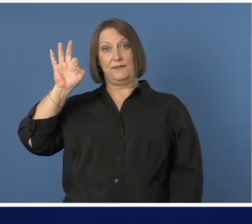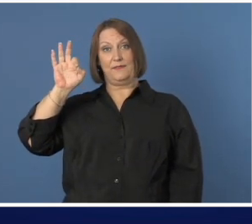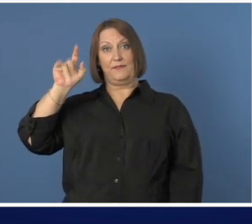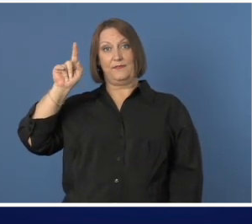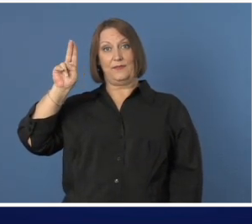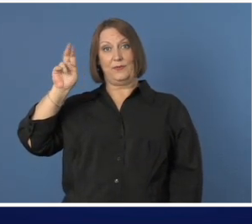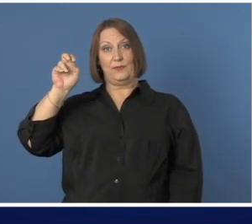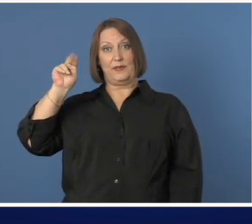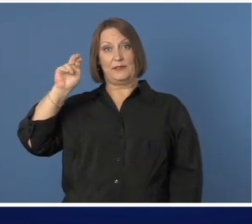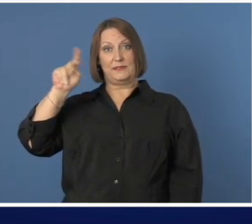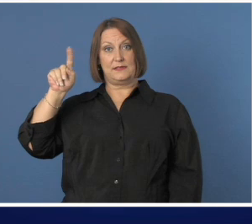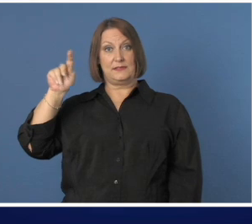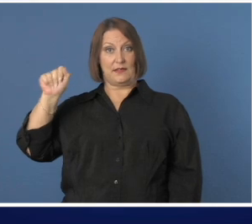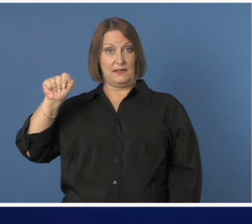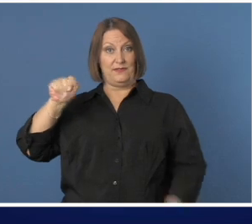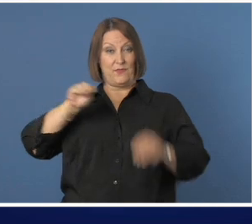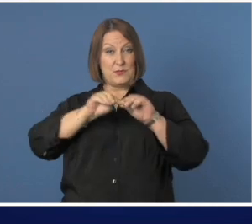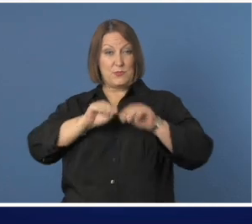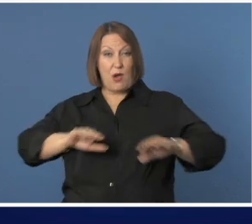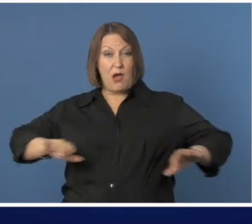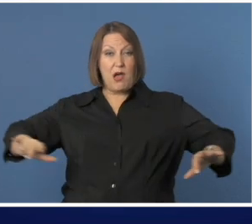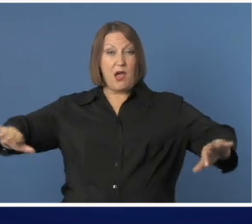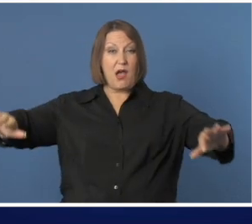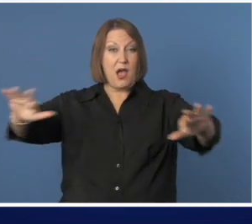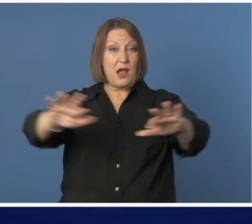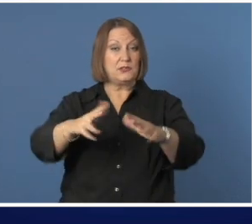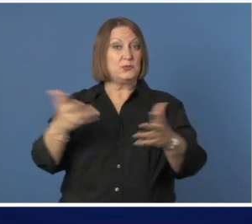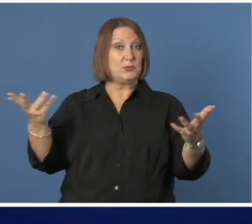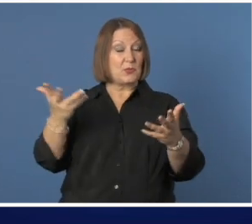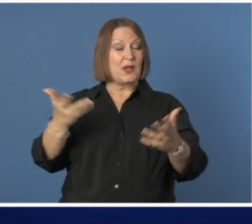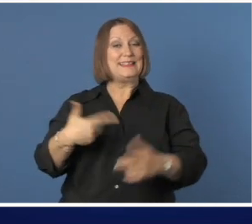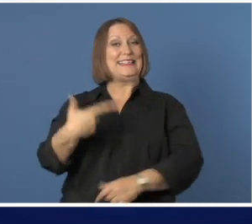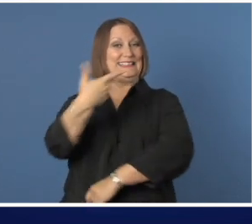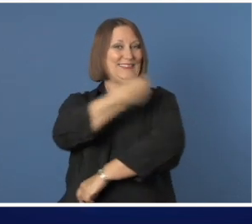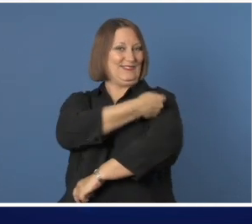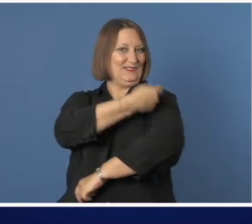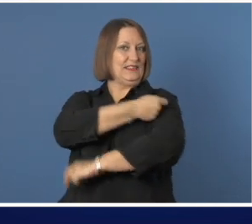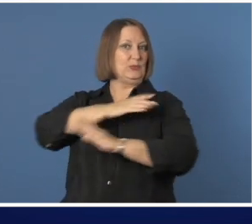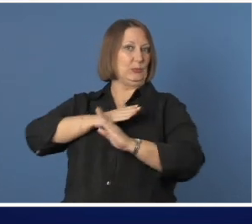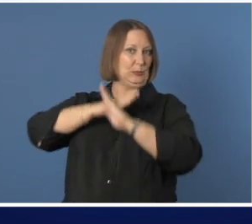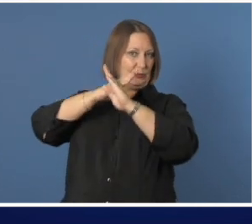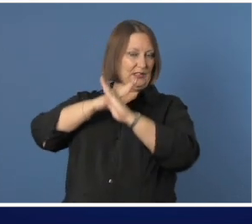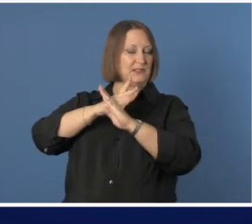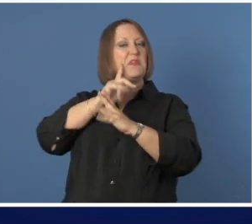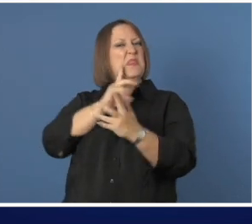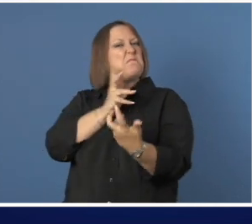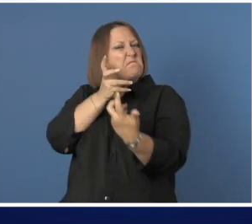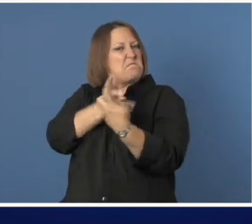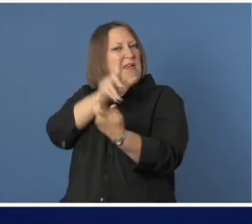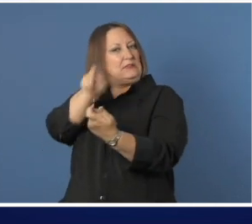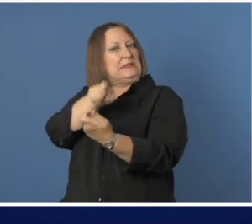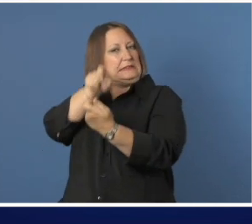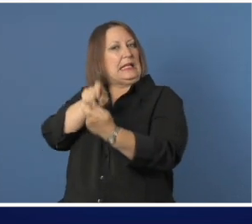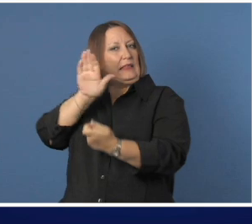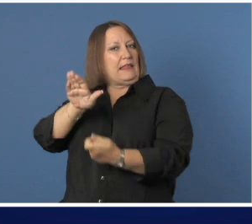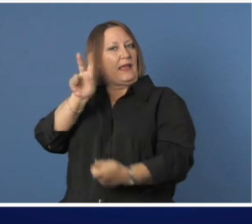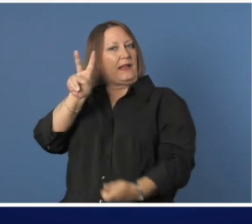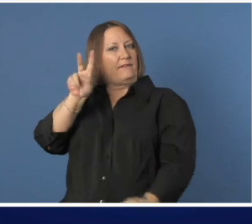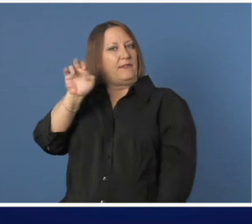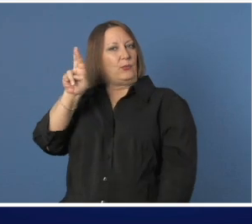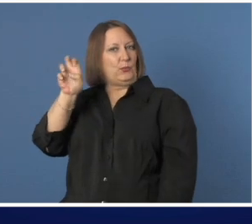that is well matched to the virus causing illness is not likely to be available at the outset